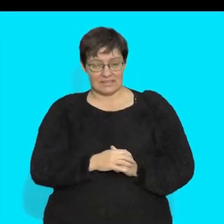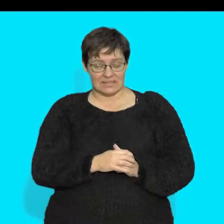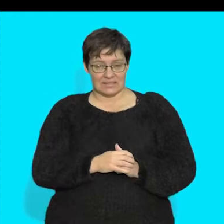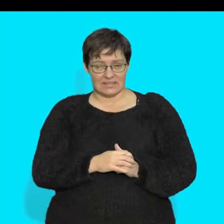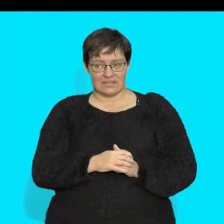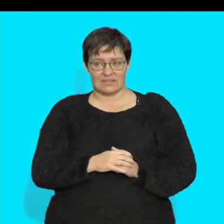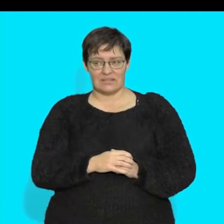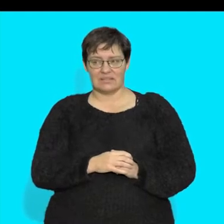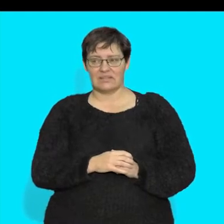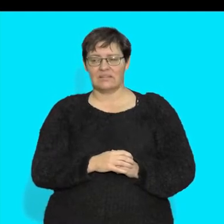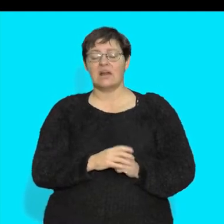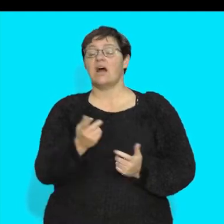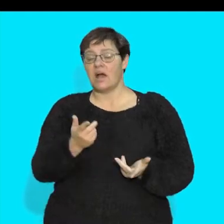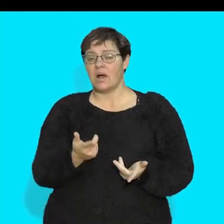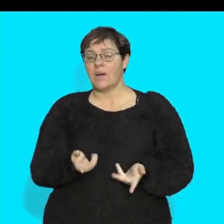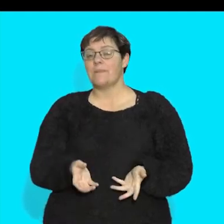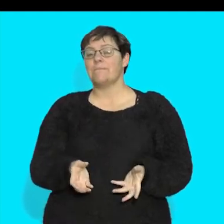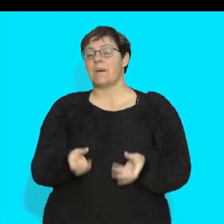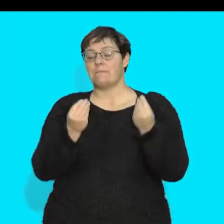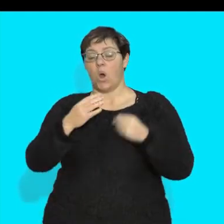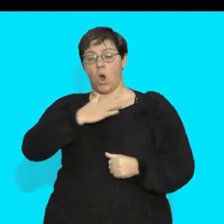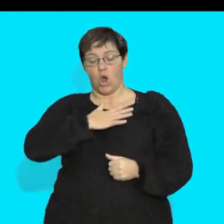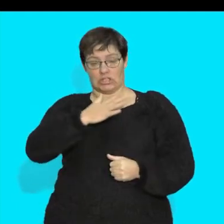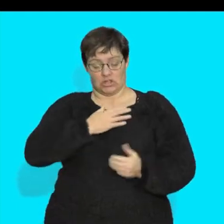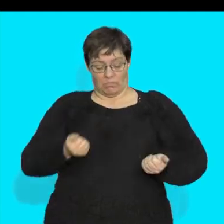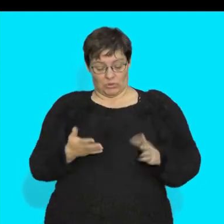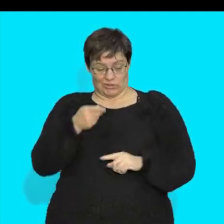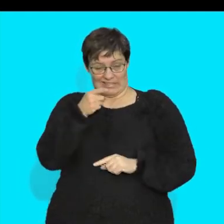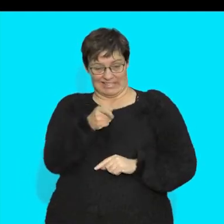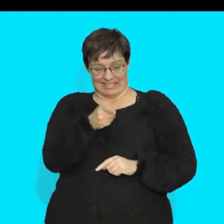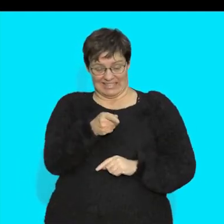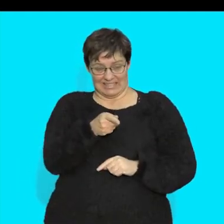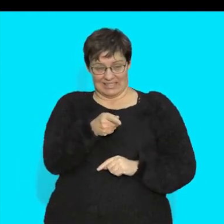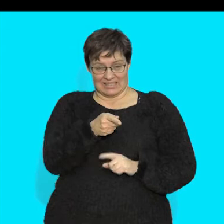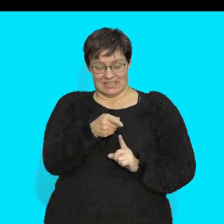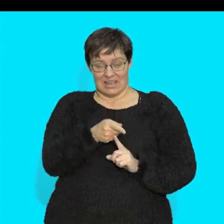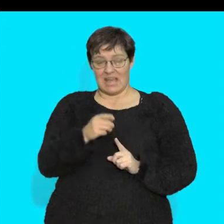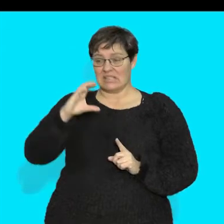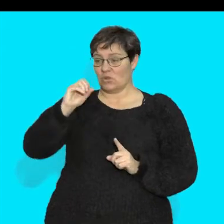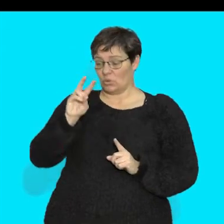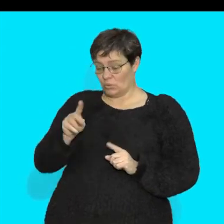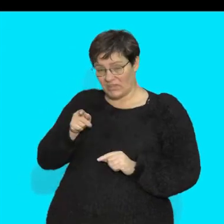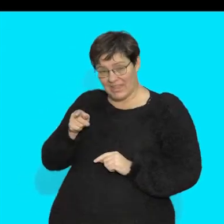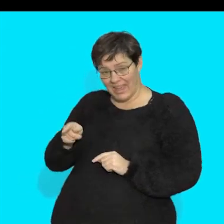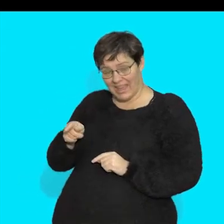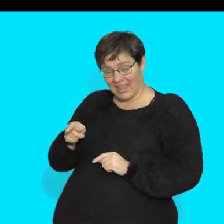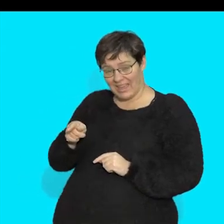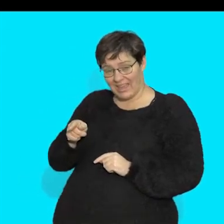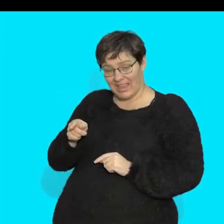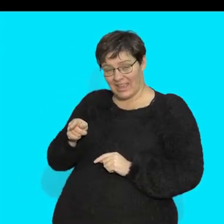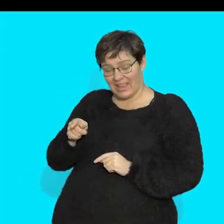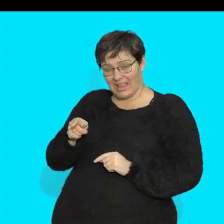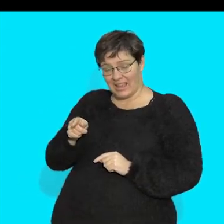recognize on this diagram is that if we're getting oxygen being produced here and we've got carbon over